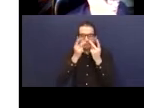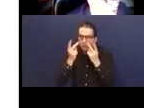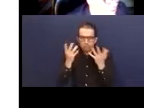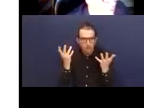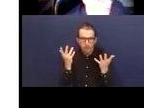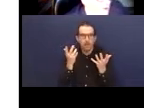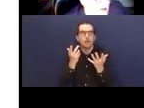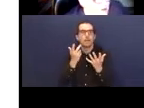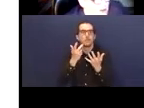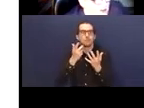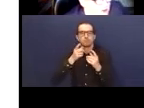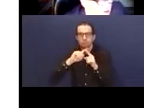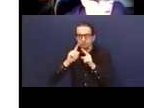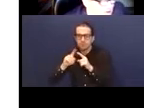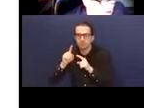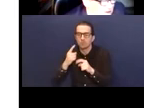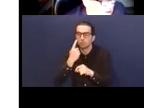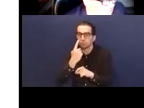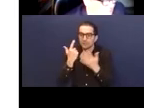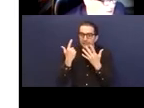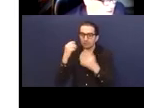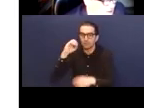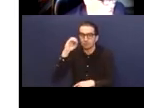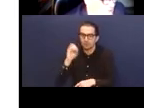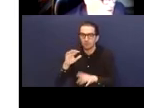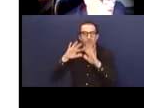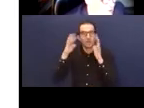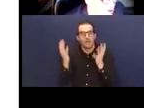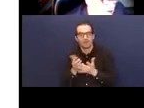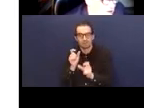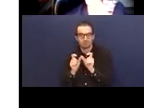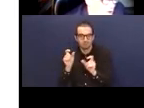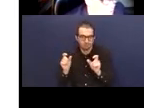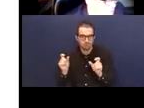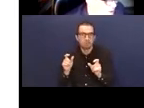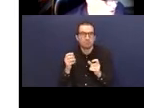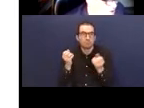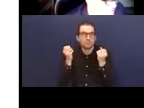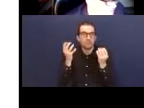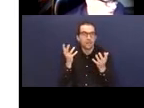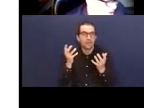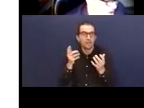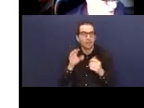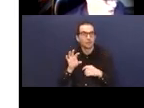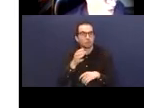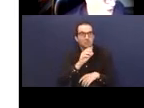200 million people have intellectual disability. This represents 2.6% of the world's population.